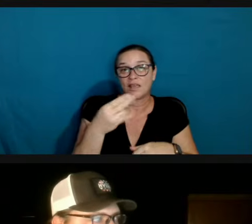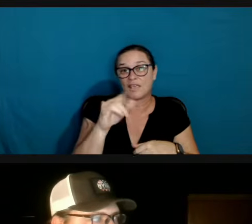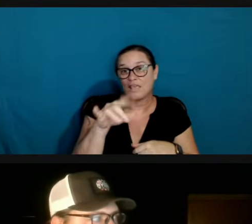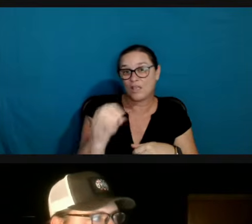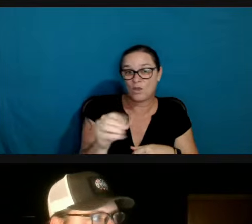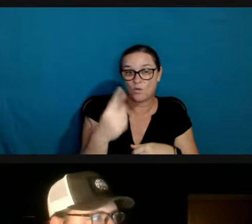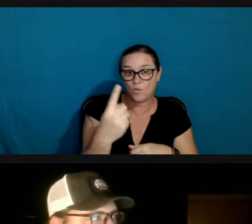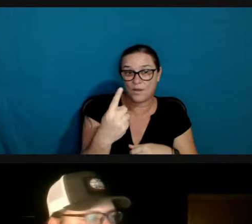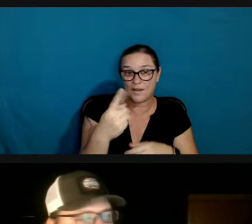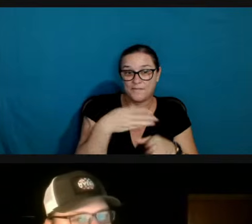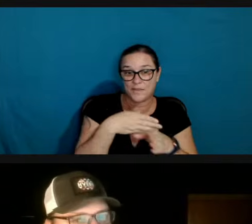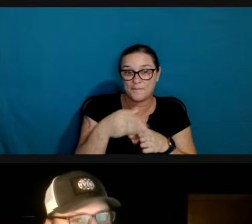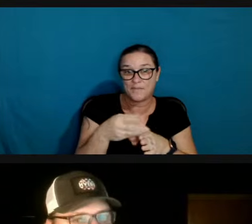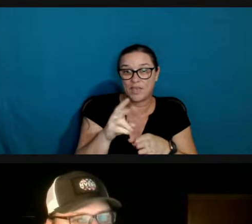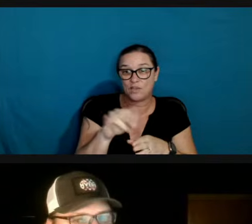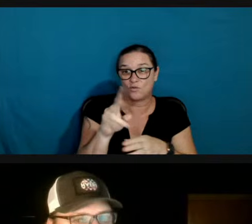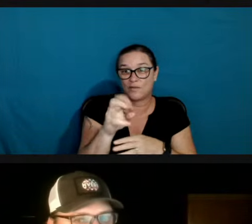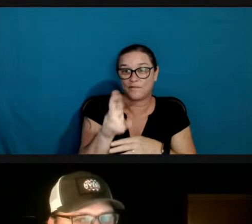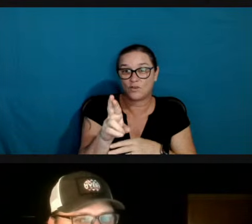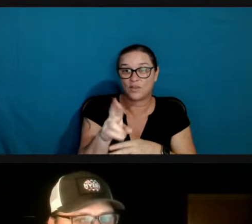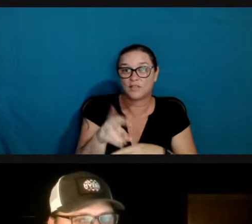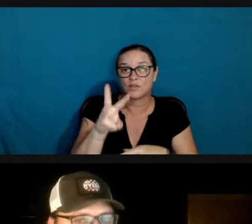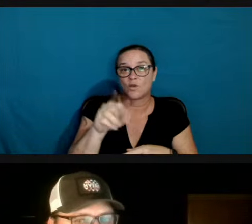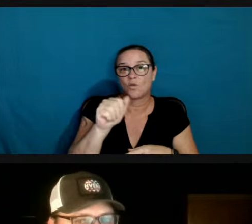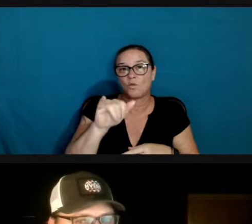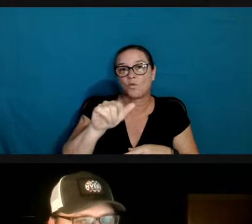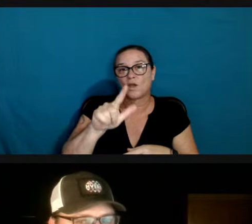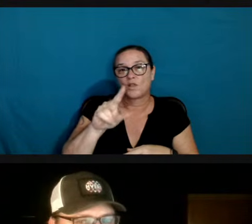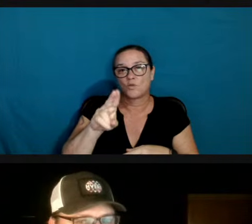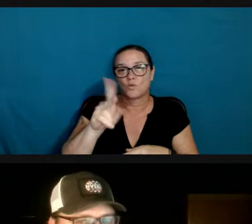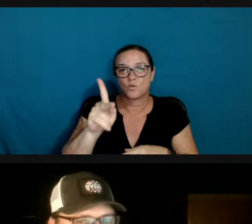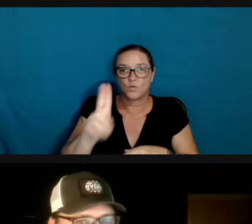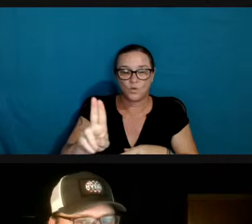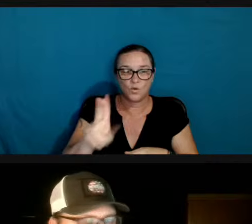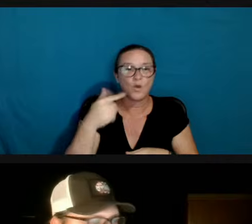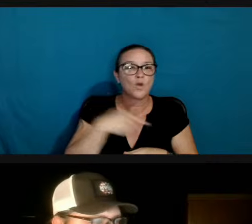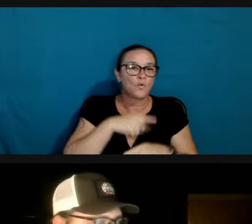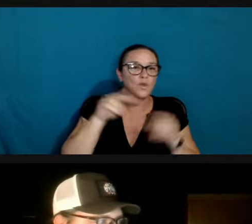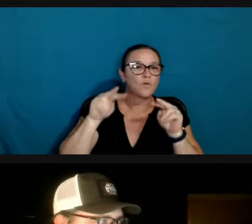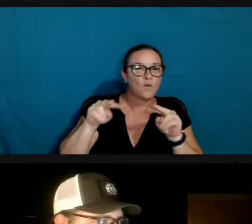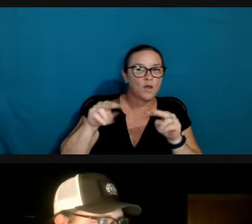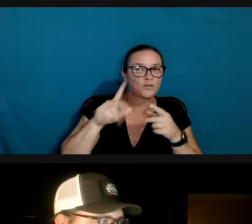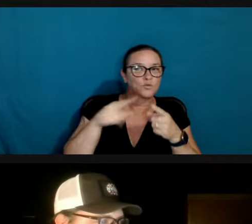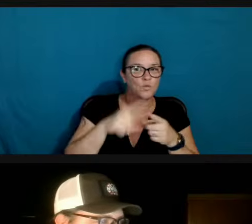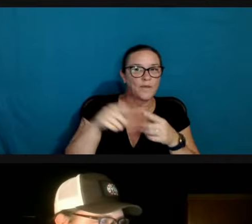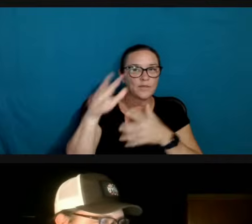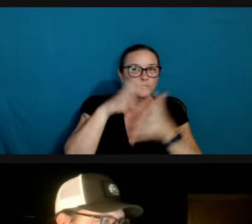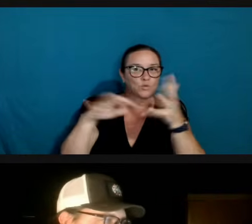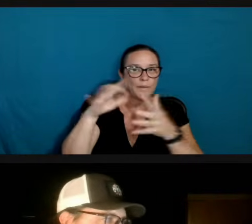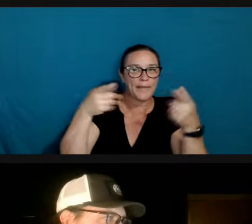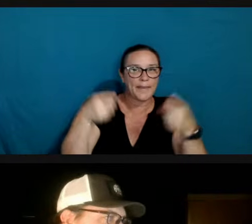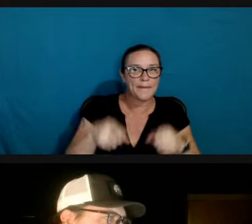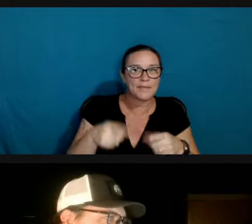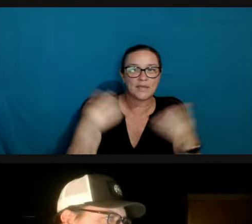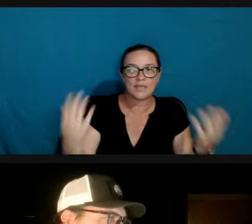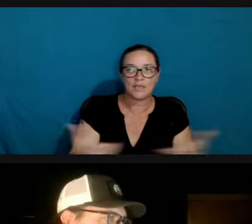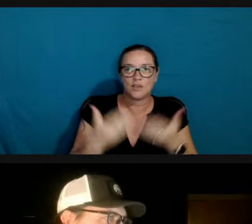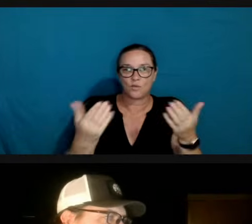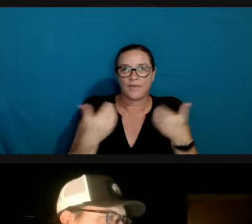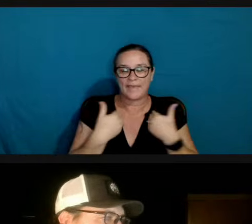main rivers is the Wailuku, and we like to keep an eye on it when the storms come. Here we have